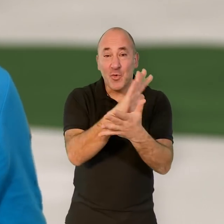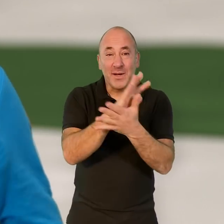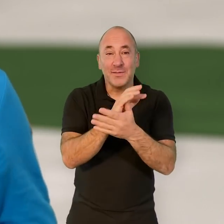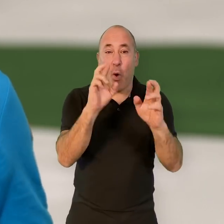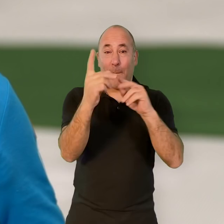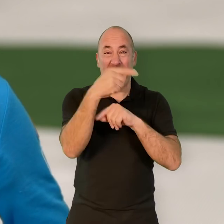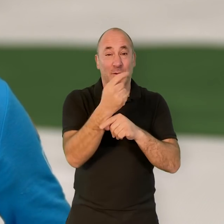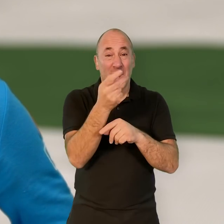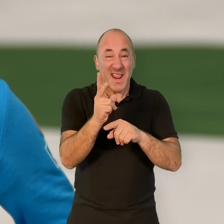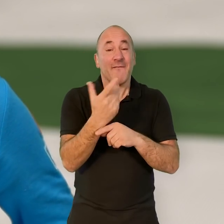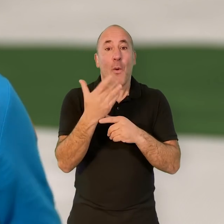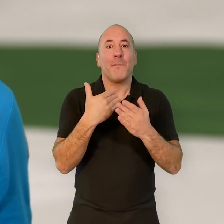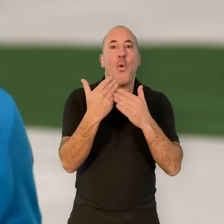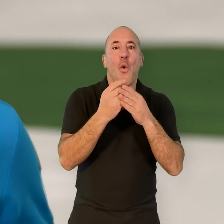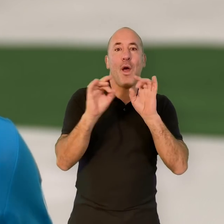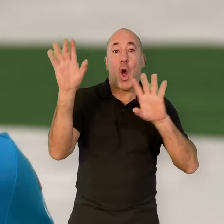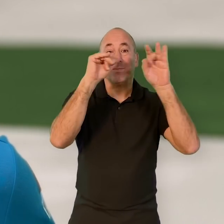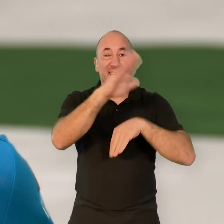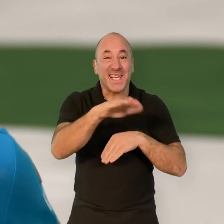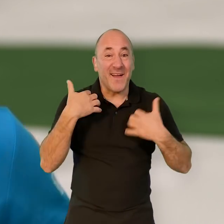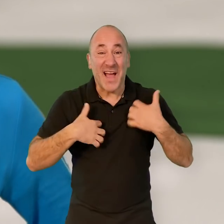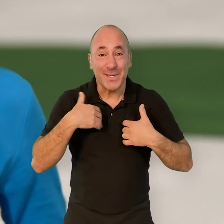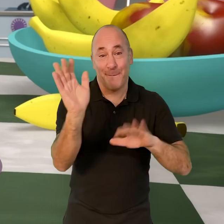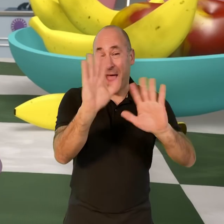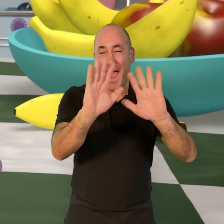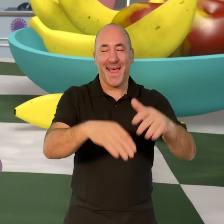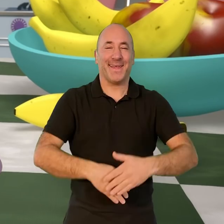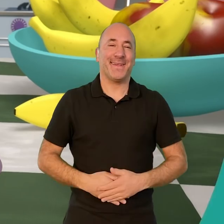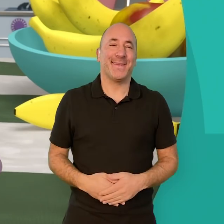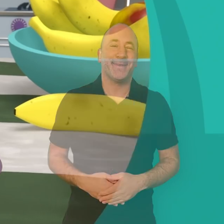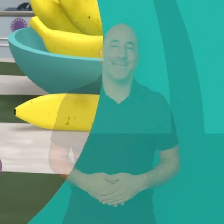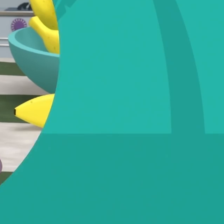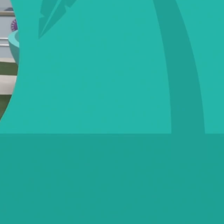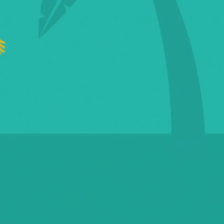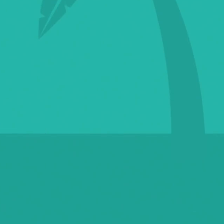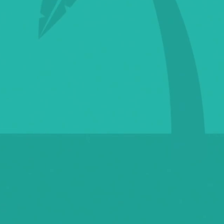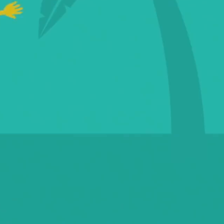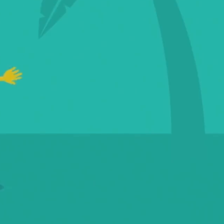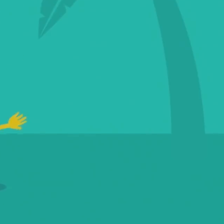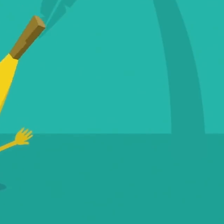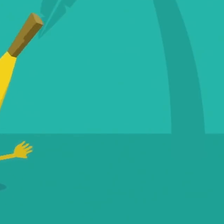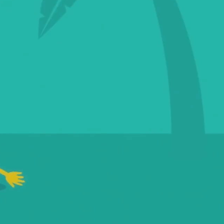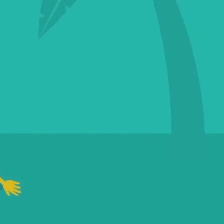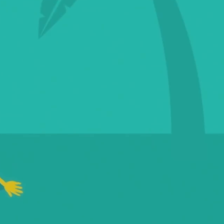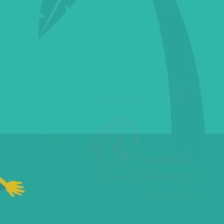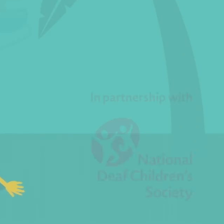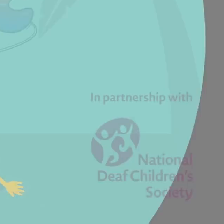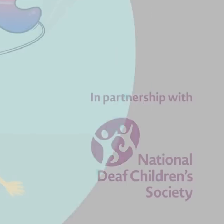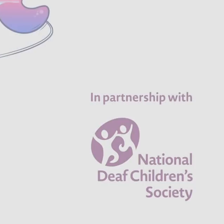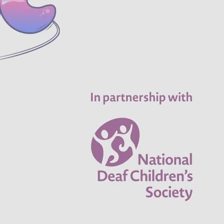enjoyed it, and I hope you come back soon for another Cosmic Kids adventure. Bye-bye.